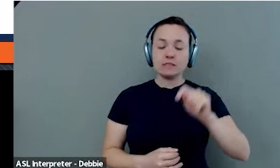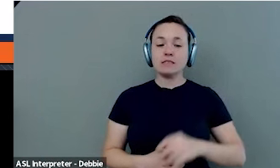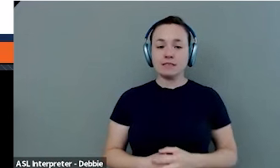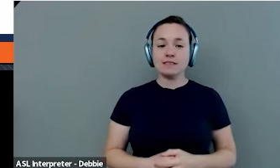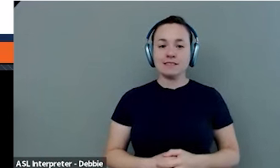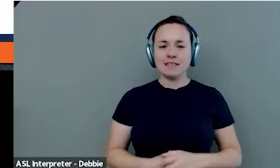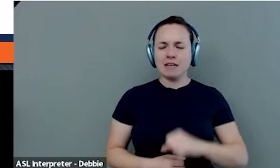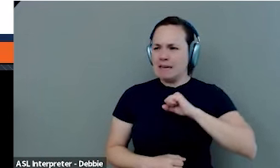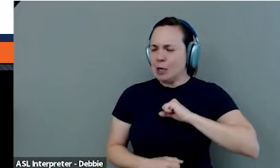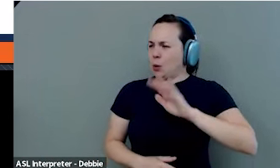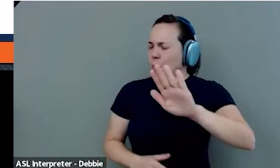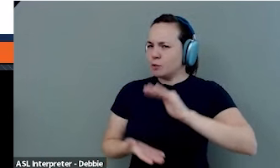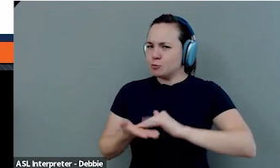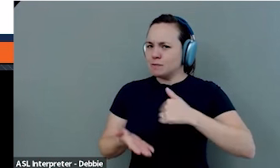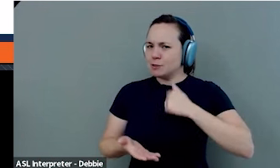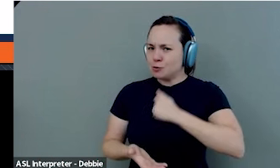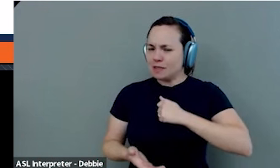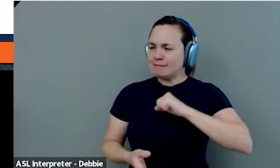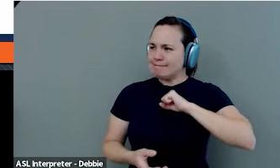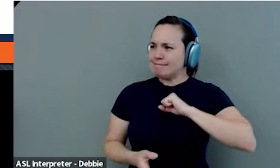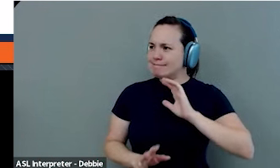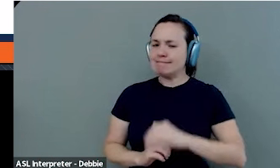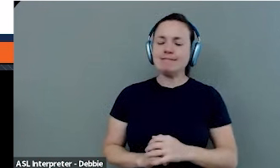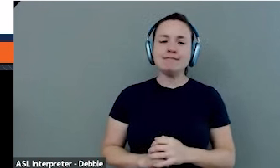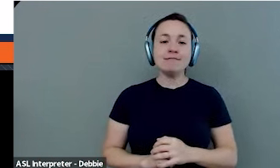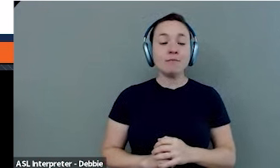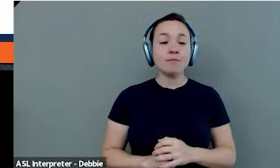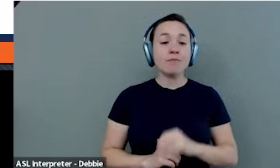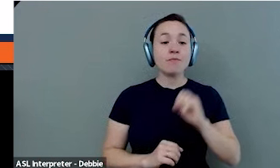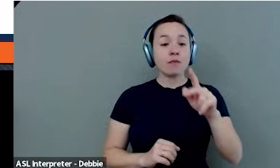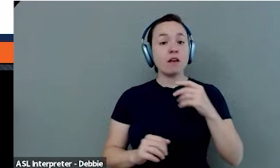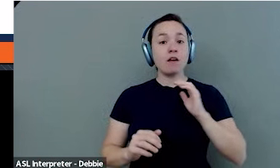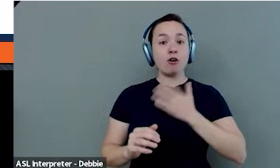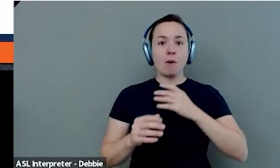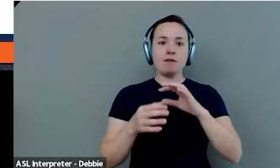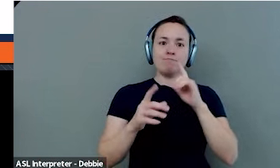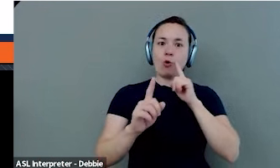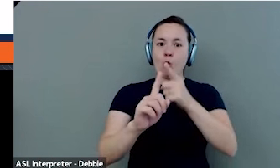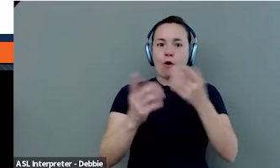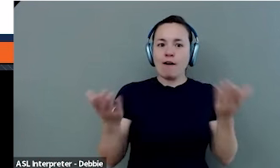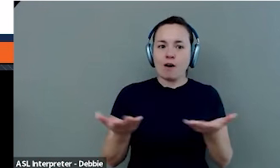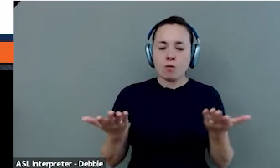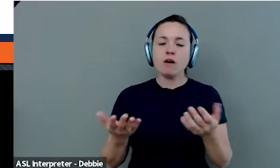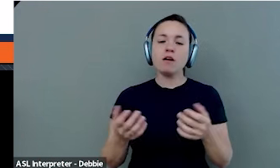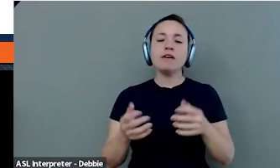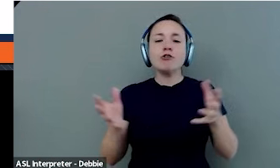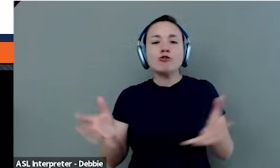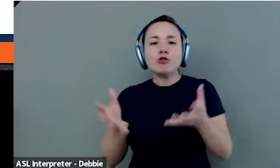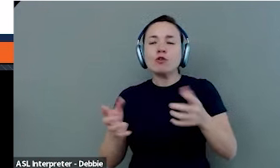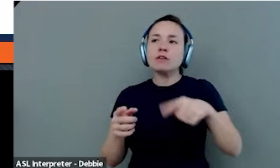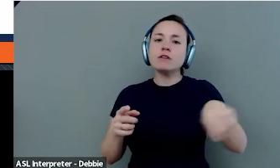Excuse me, I'm sorry. Our mission statement at the Registrar of Voters is always to encourage all eligible